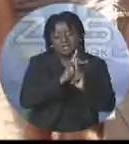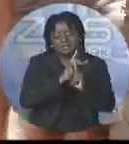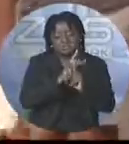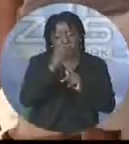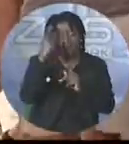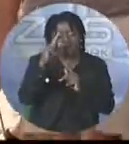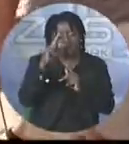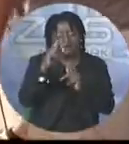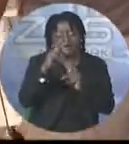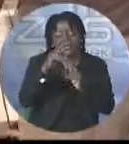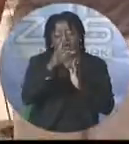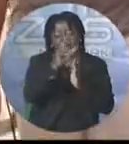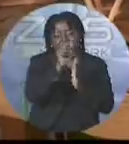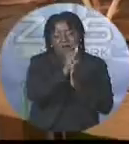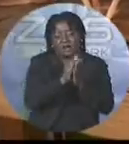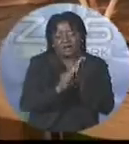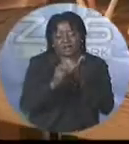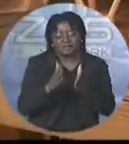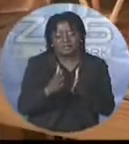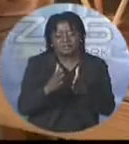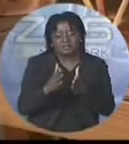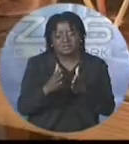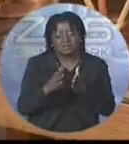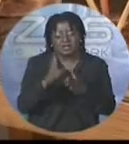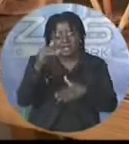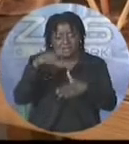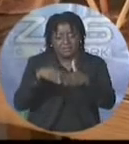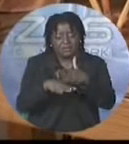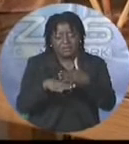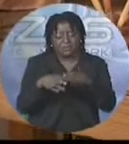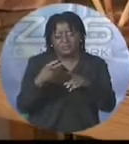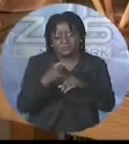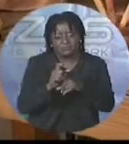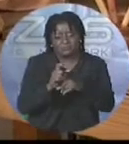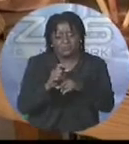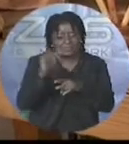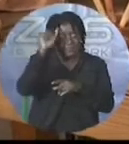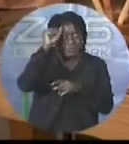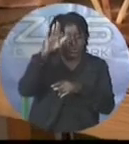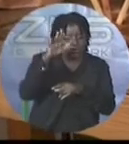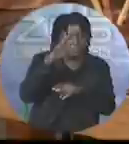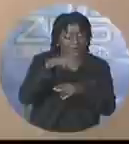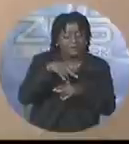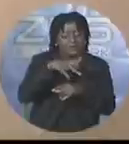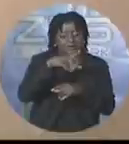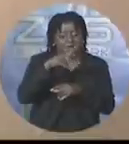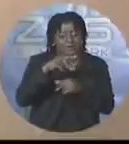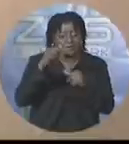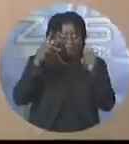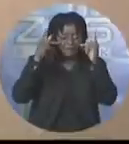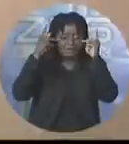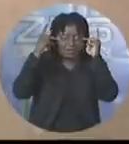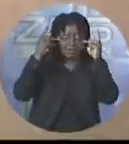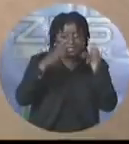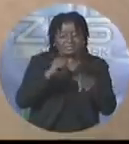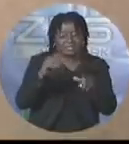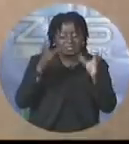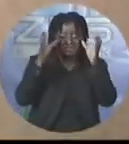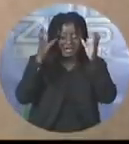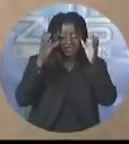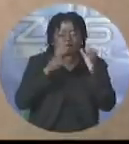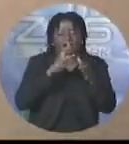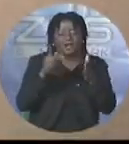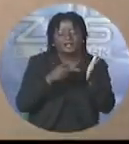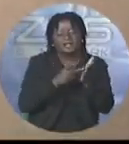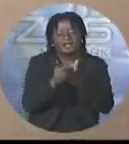art pieces from countries like Cuba, the Philippines, and China are killing the Bahamian industry. As long as you're competing against a